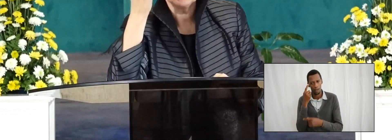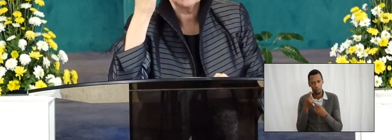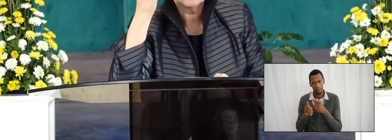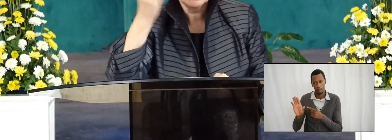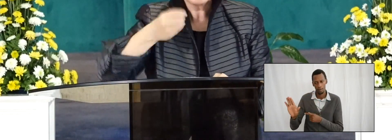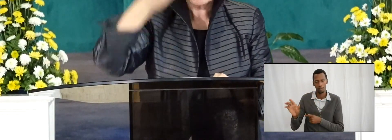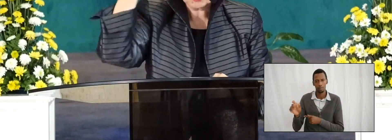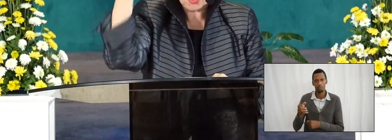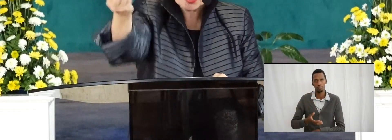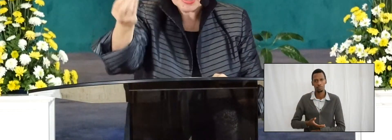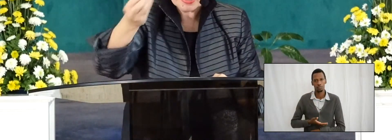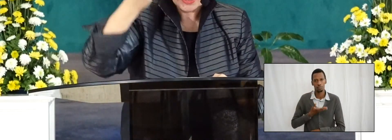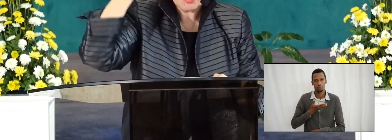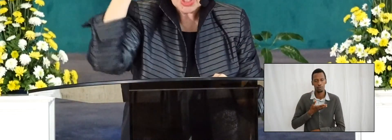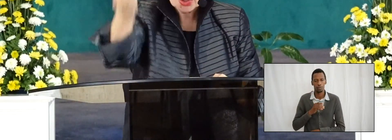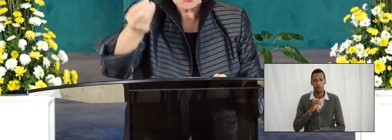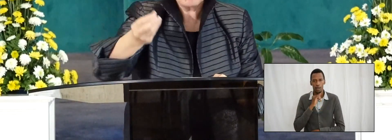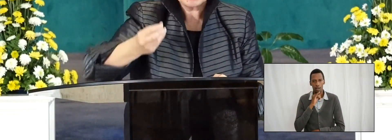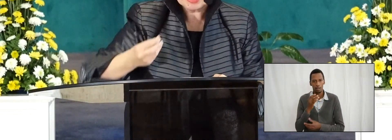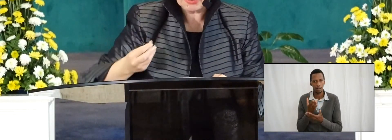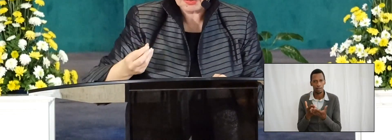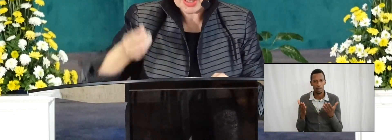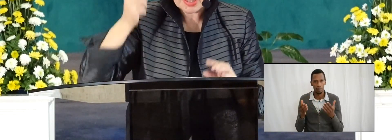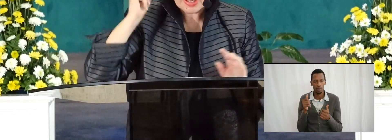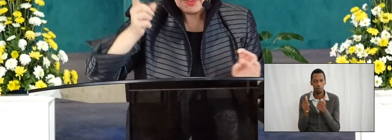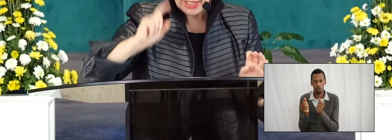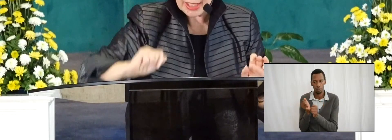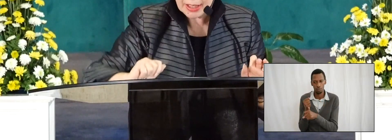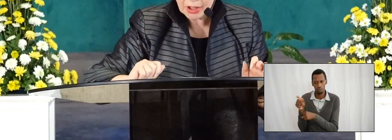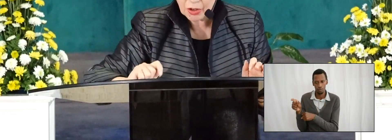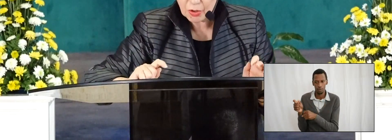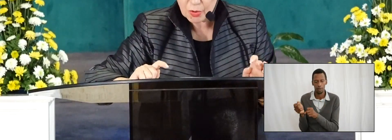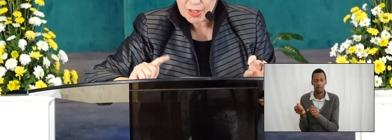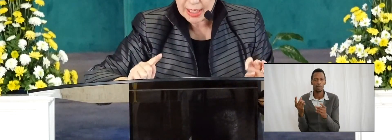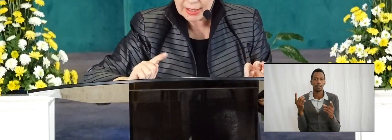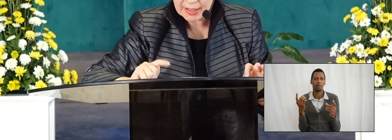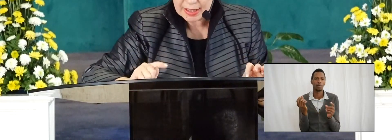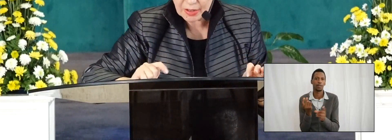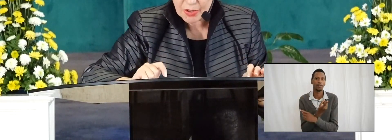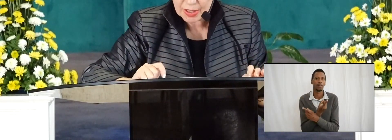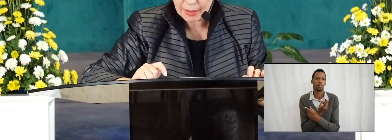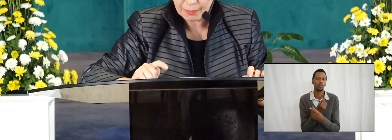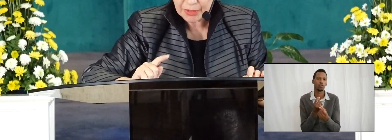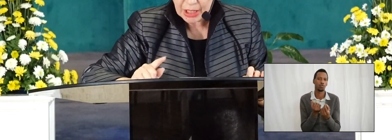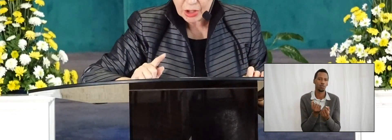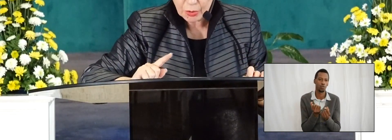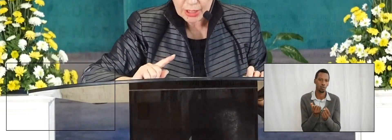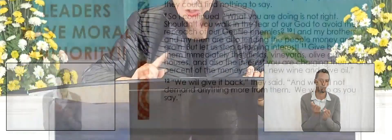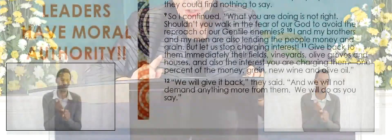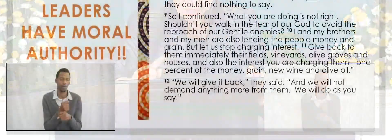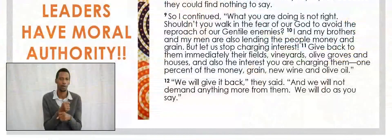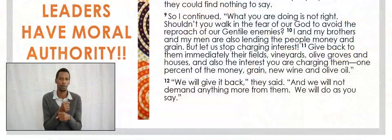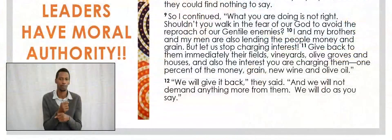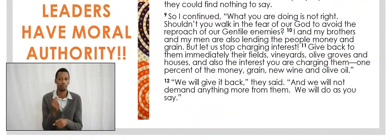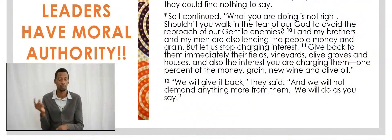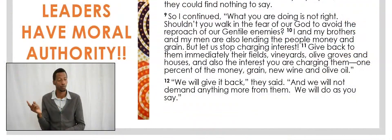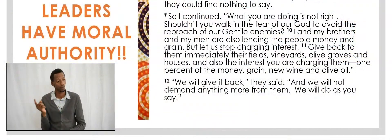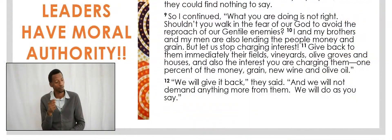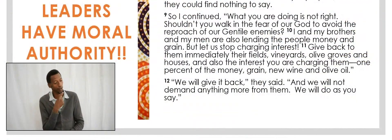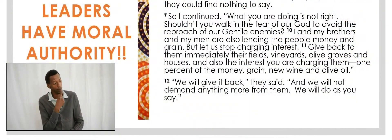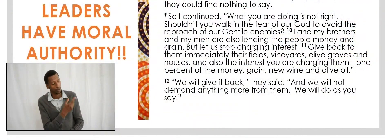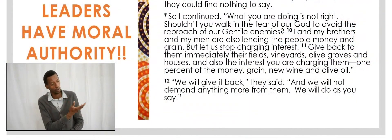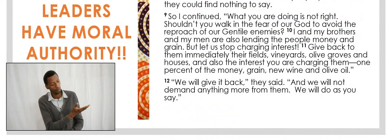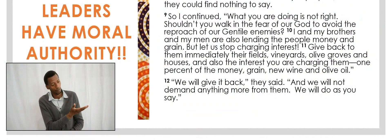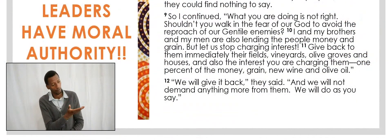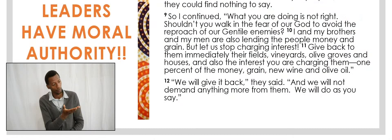the fuel that causes him to make a difference. And he goes and he tells them, you are charging your